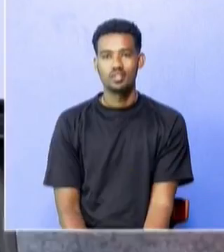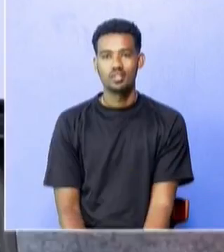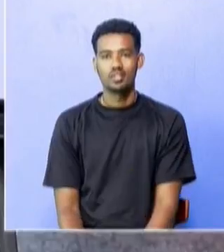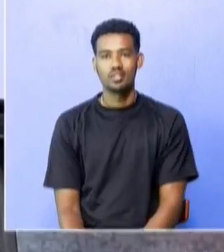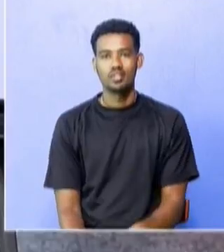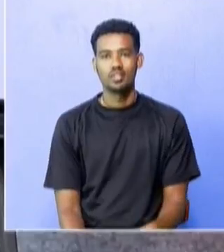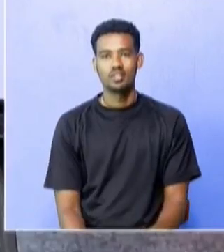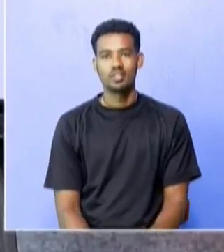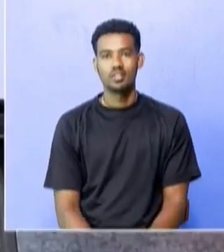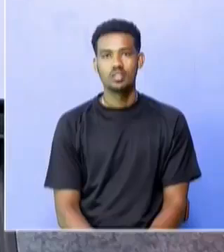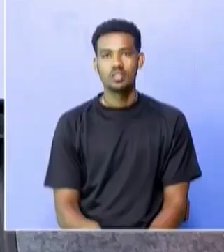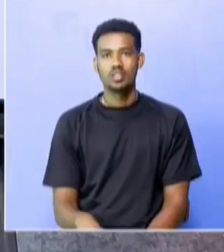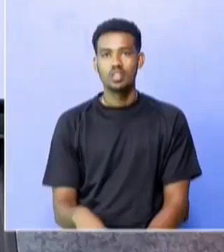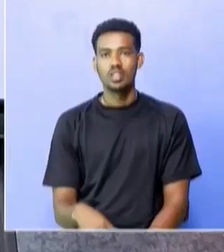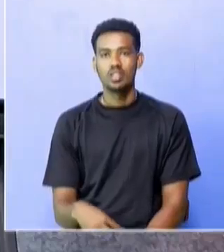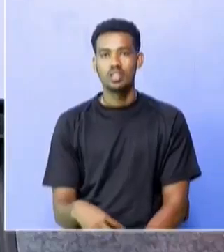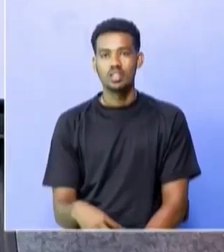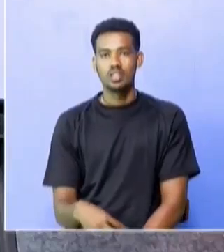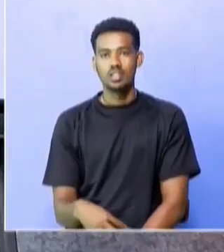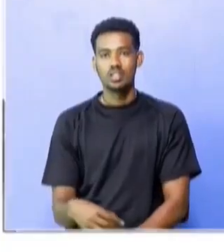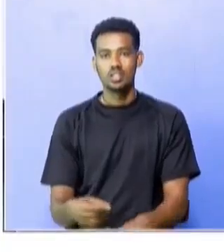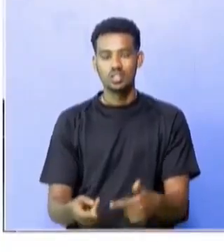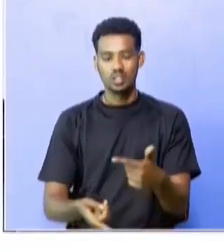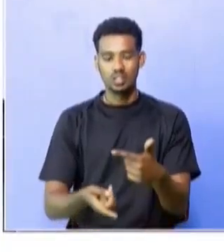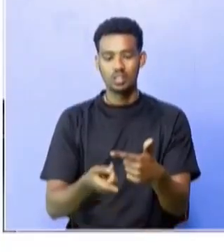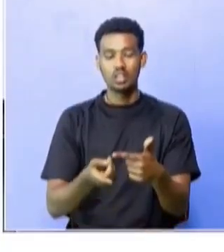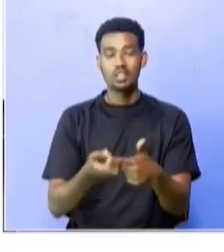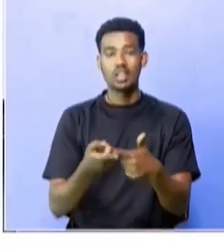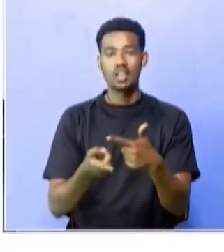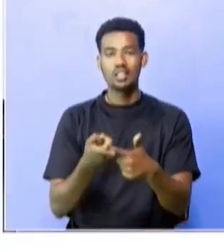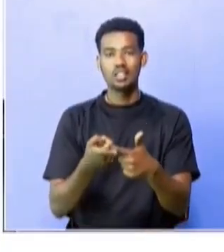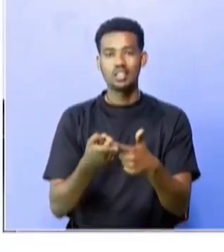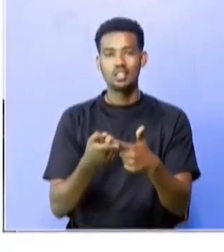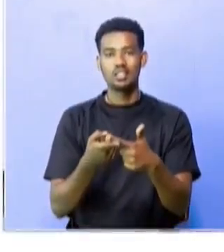Here is rain, ready.